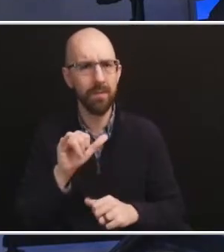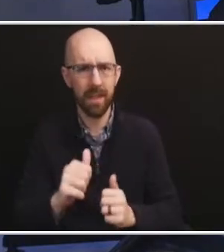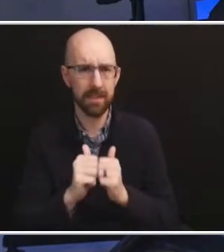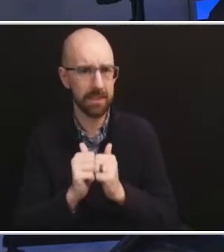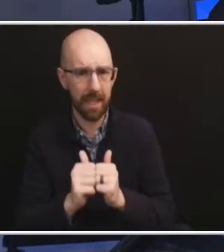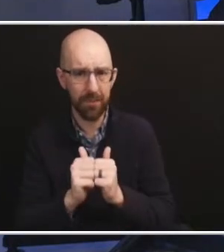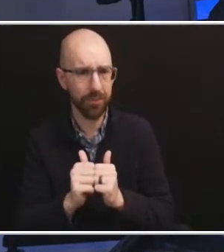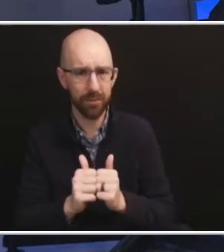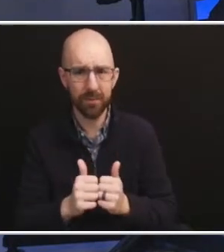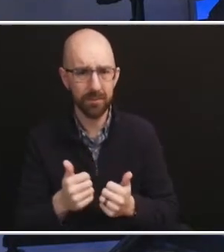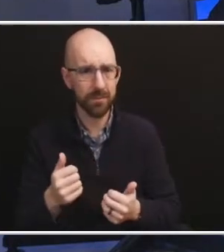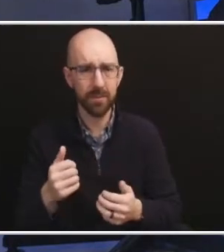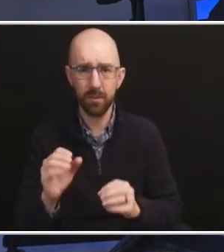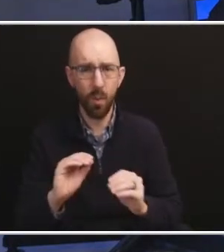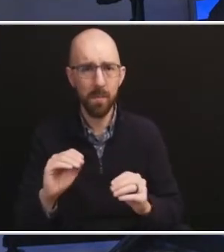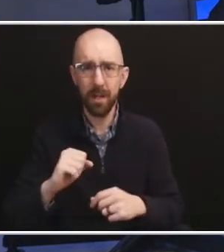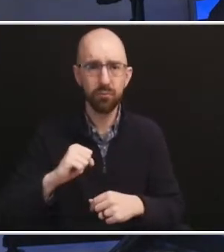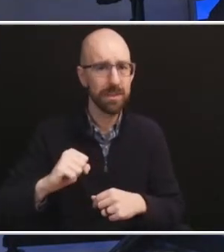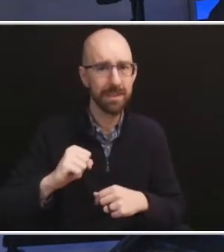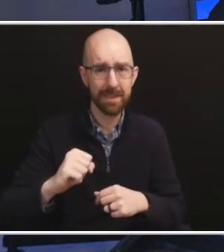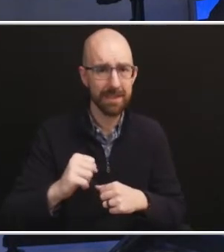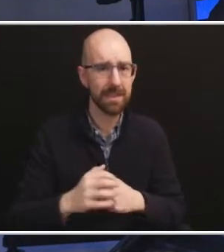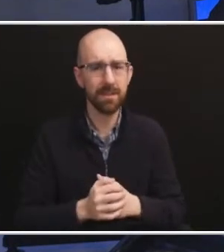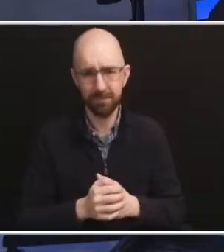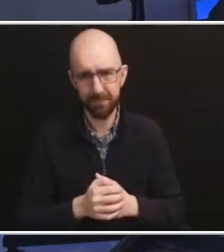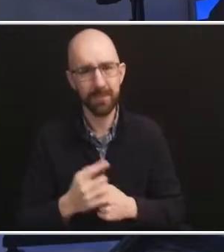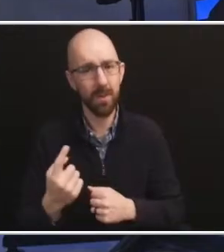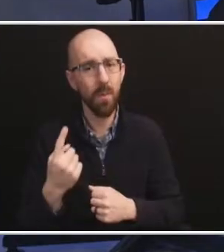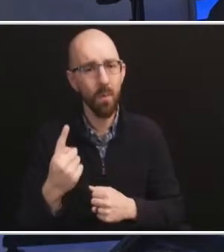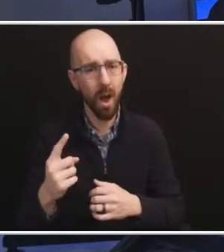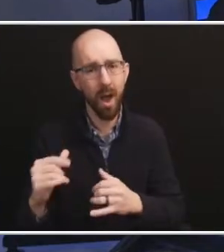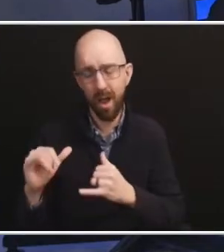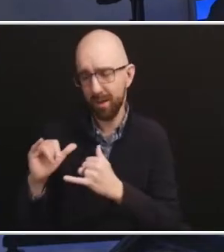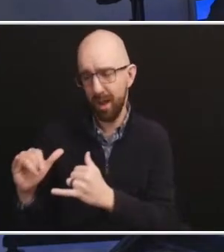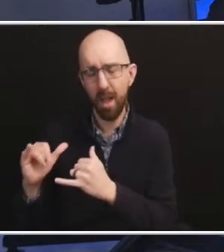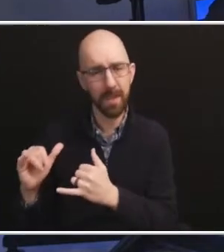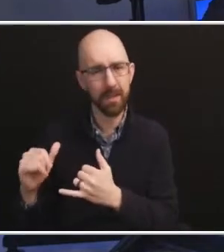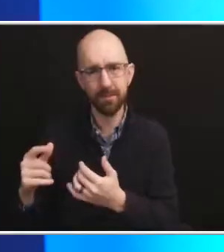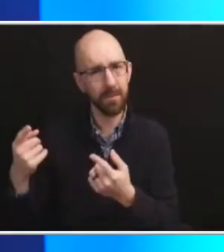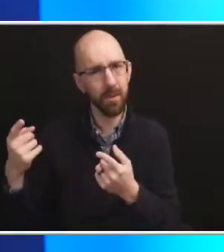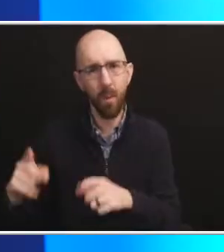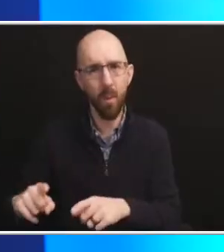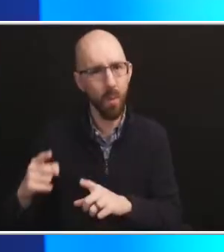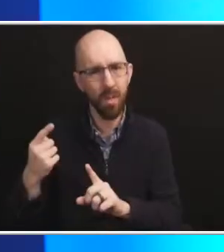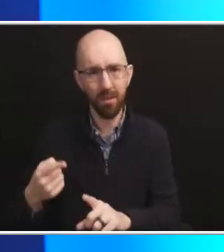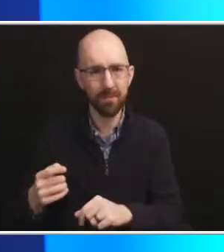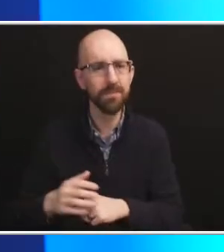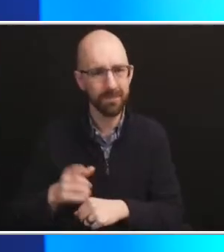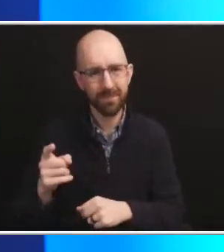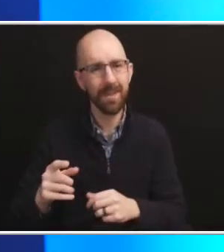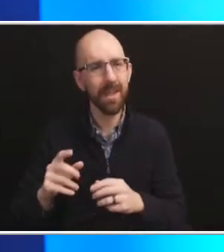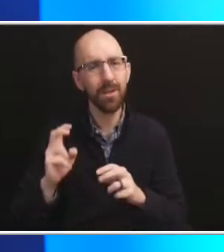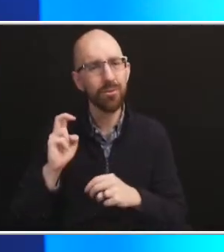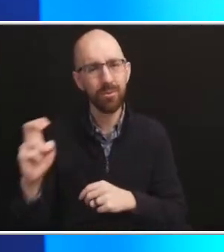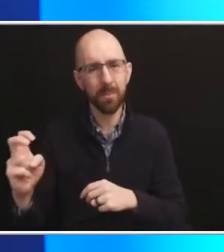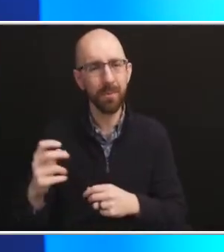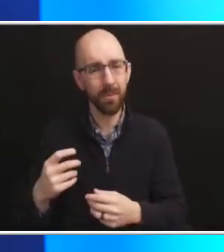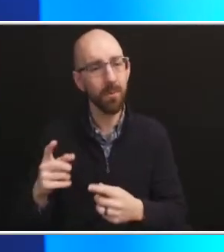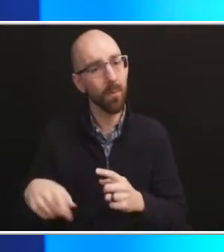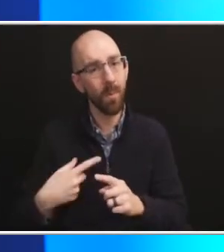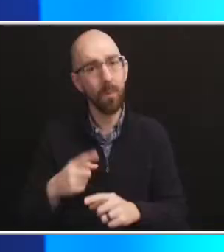anybody's resisting. Right. No. There's one common goal in Even mind. this trip is a great trip, because it's like, oh, when are we going to Kansas City again? Okay,